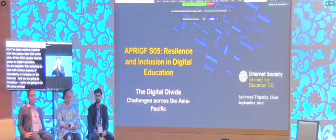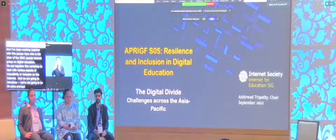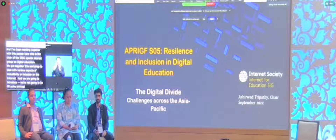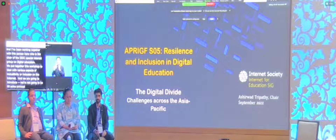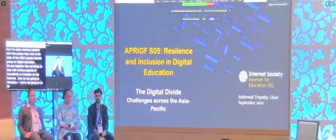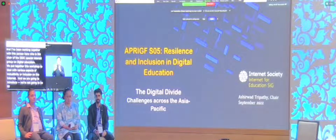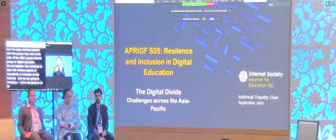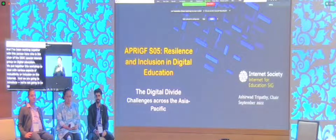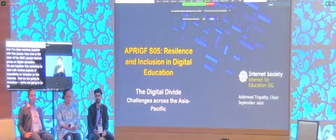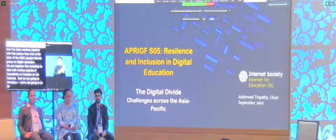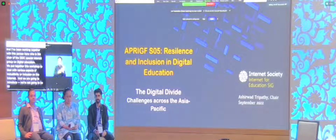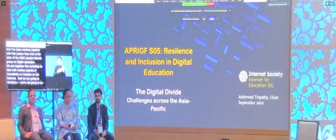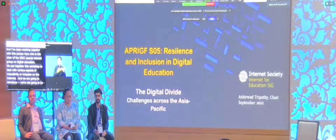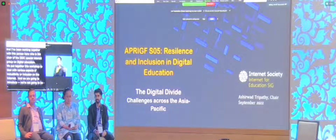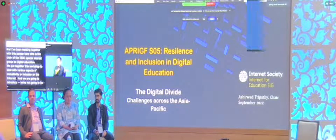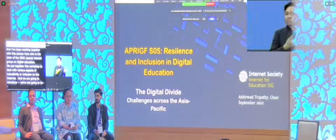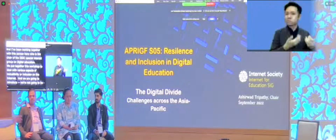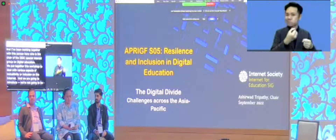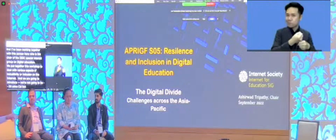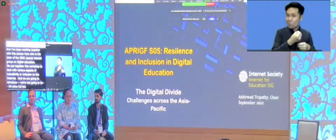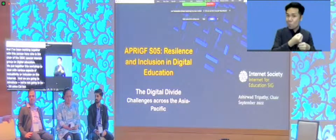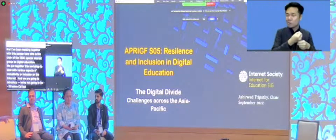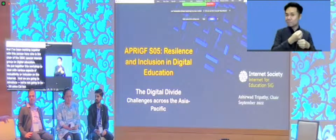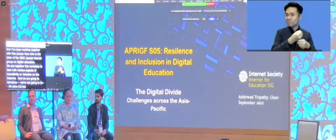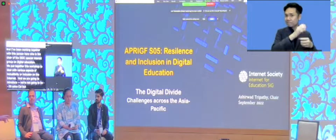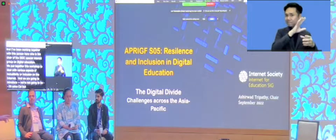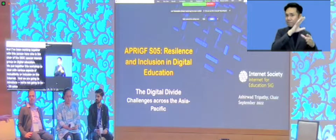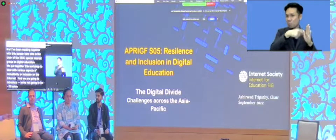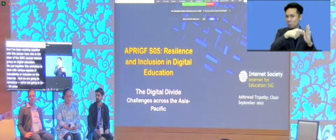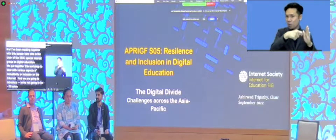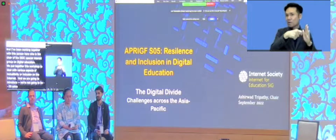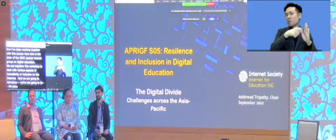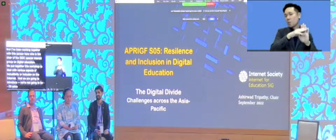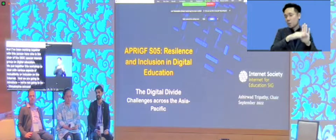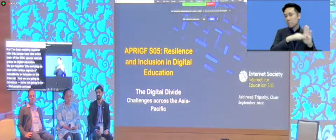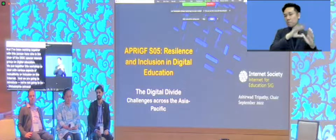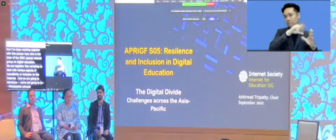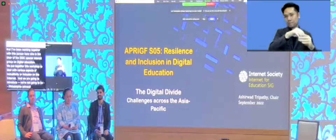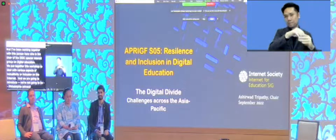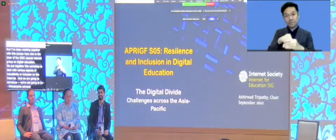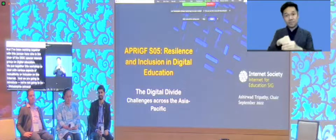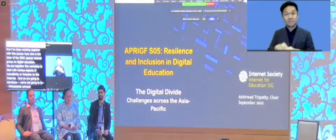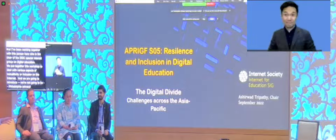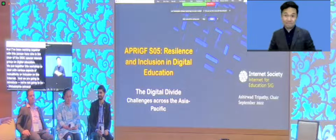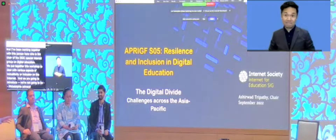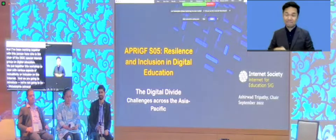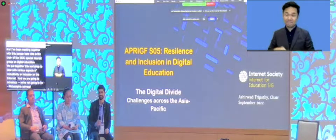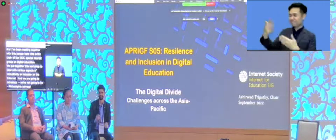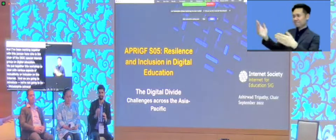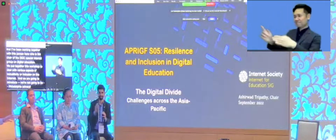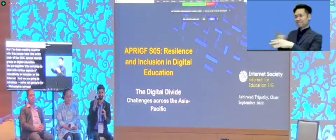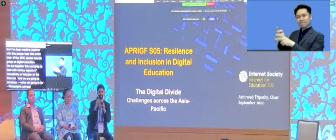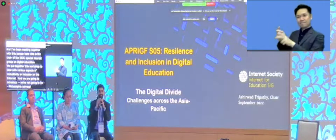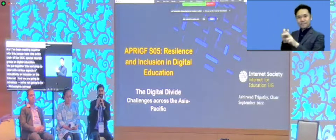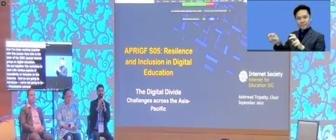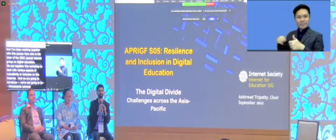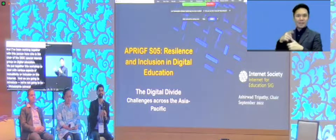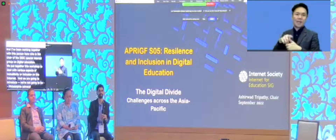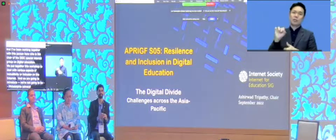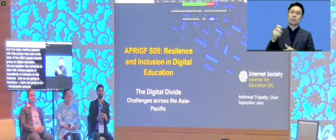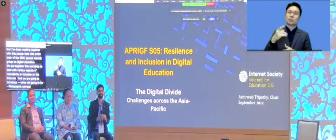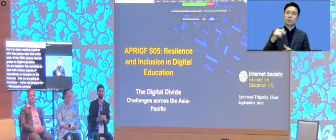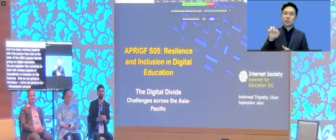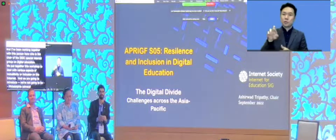inclusion. But first of all, let me introduce to you our panel very briefly. Ashirwad Tripathy from